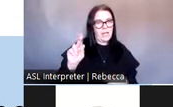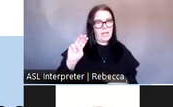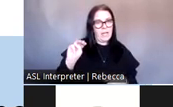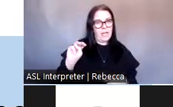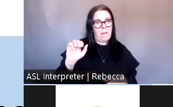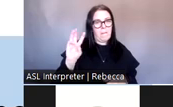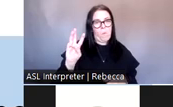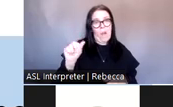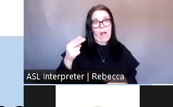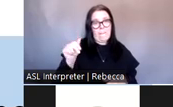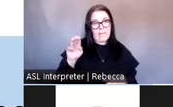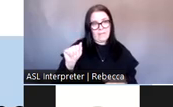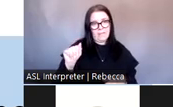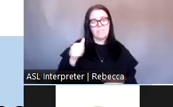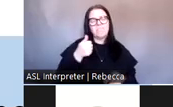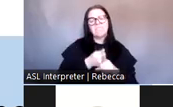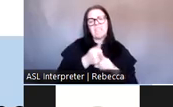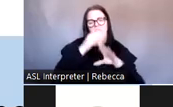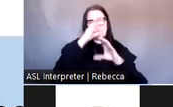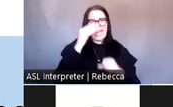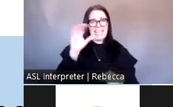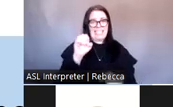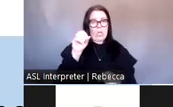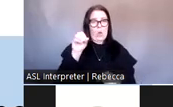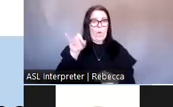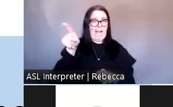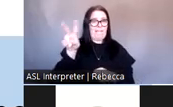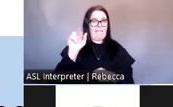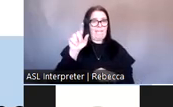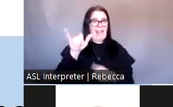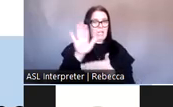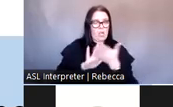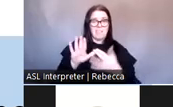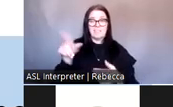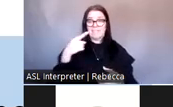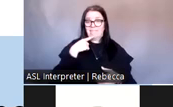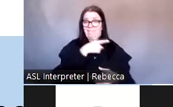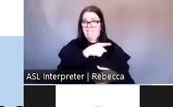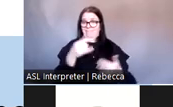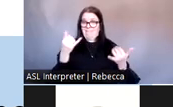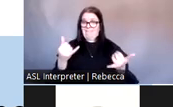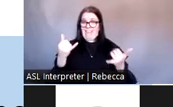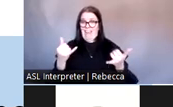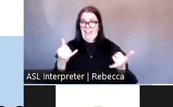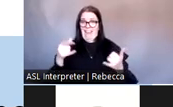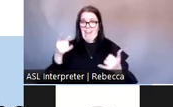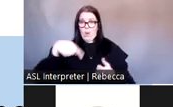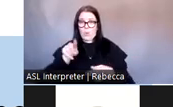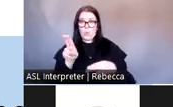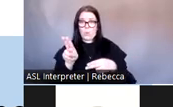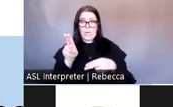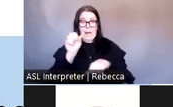that employer-defined competencies are used by post-secondary institutions in evaluating student performance is critical.